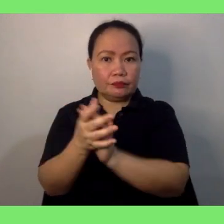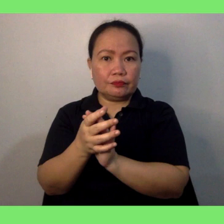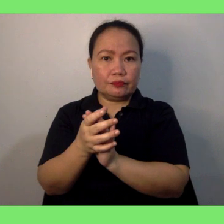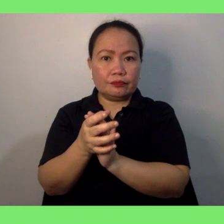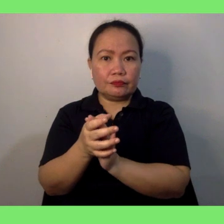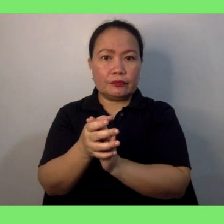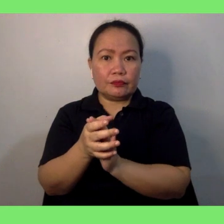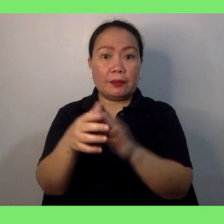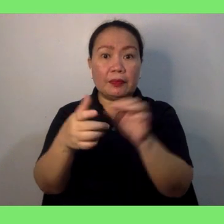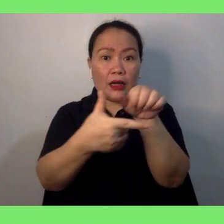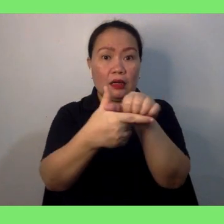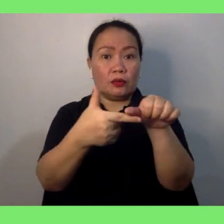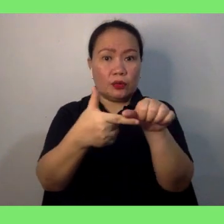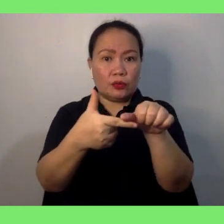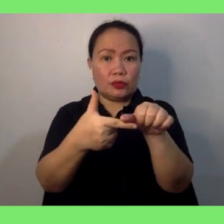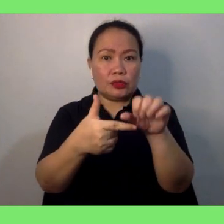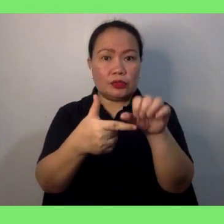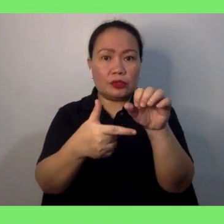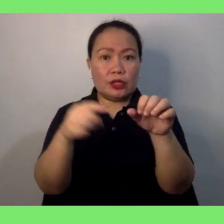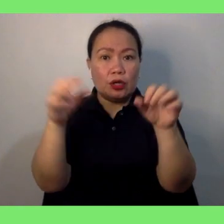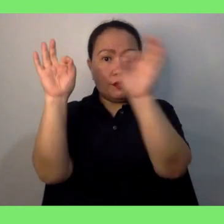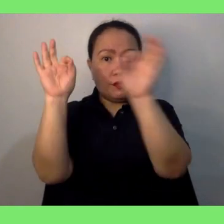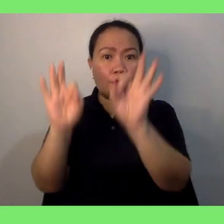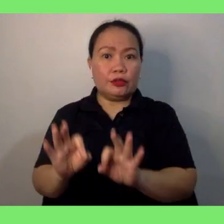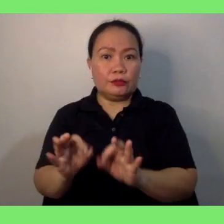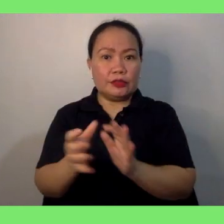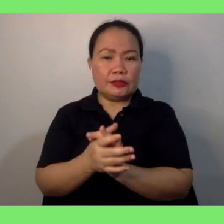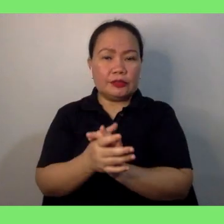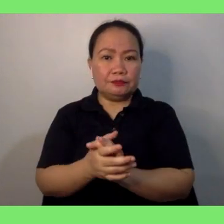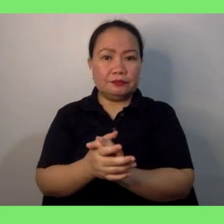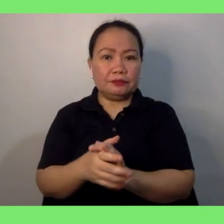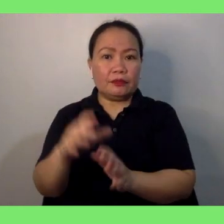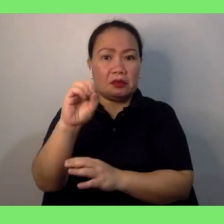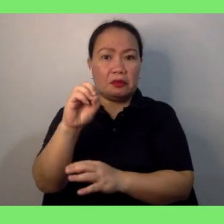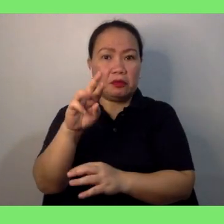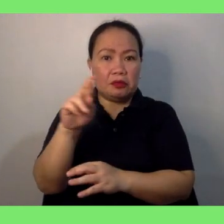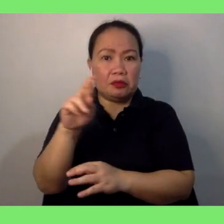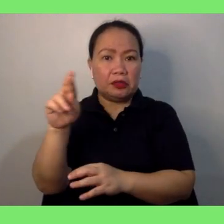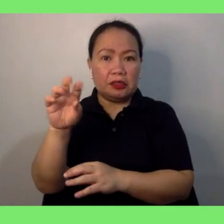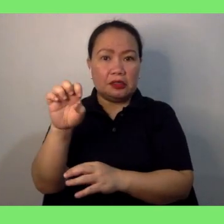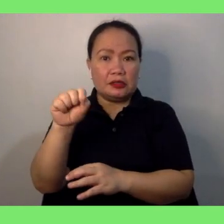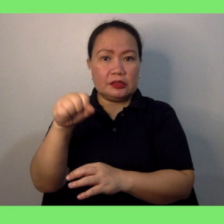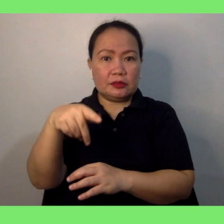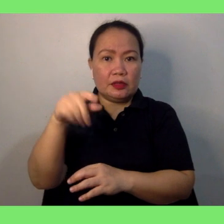mga angles form. So, ano ba yung mga angles form? Yung corresponding angles, yung